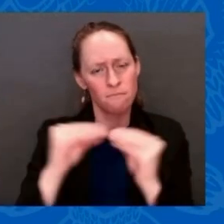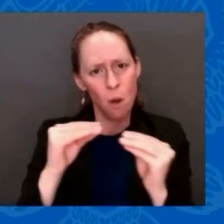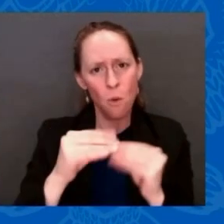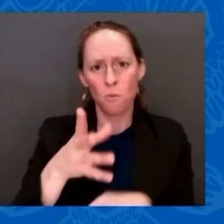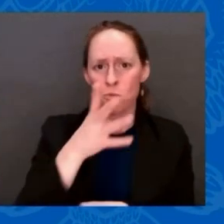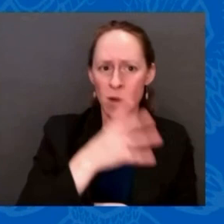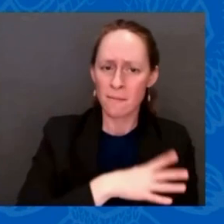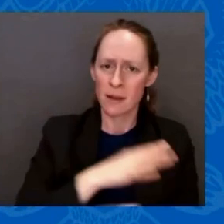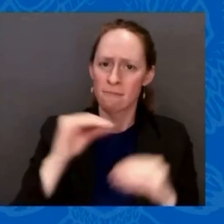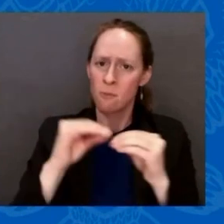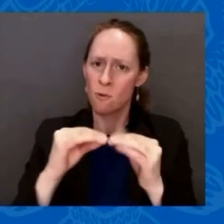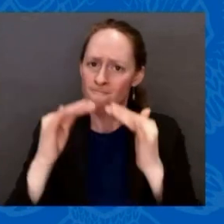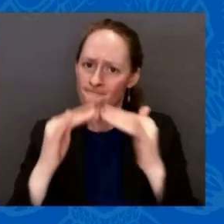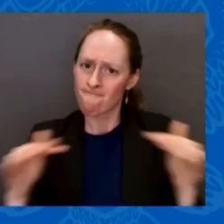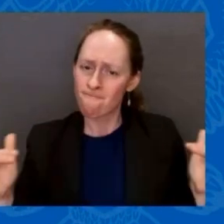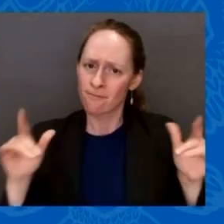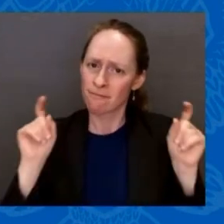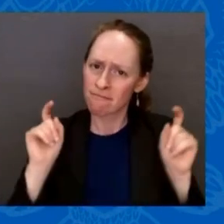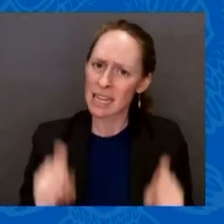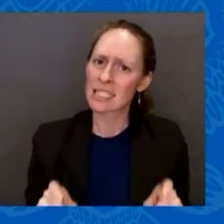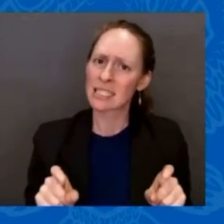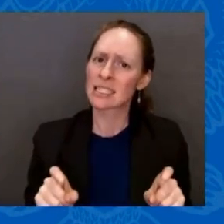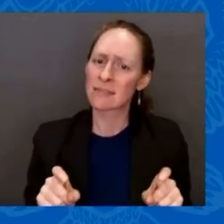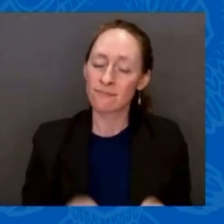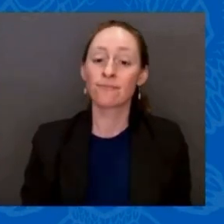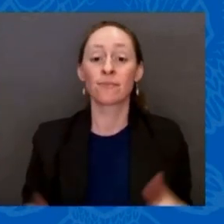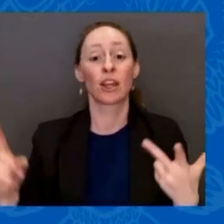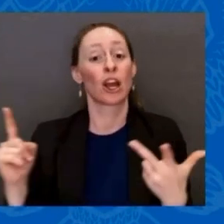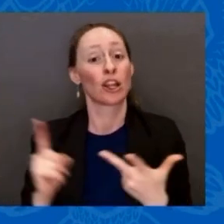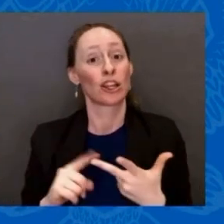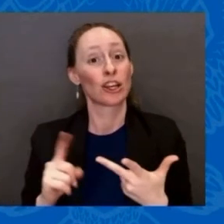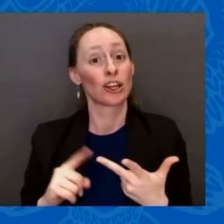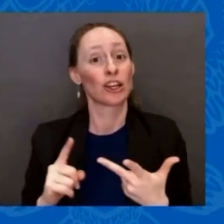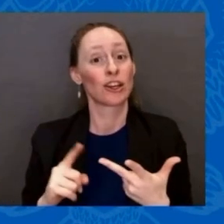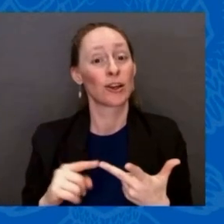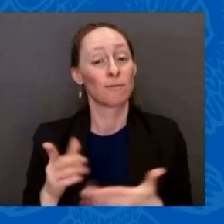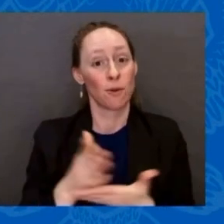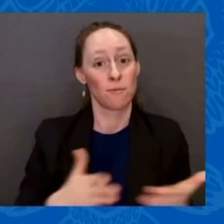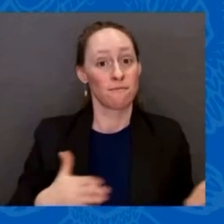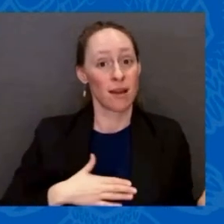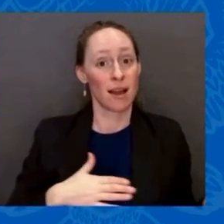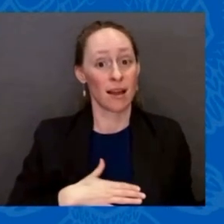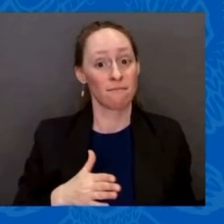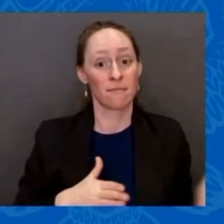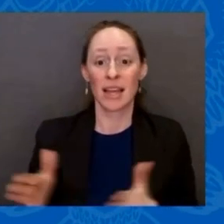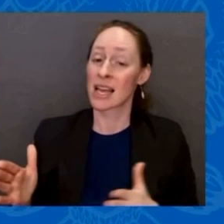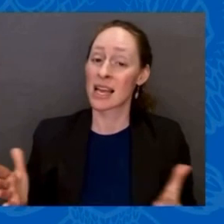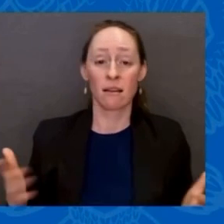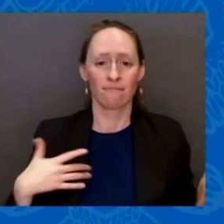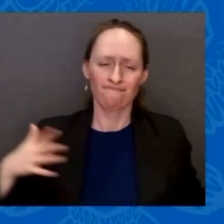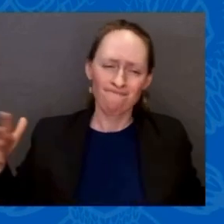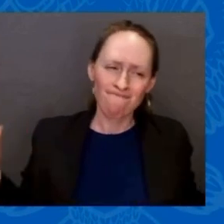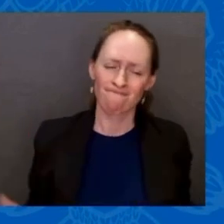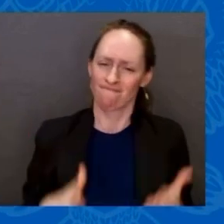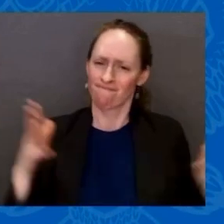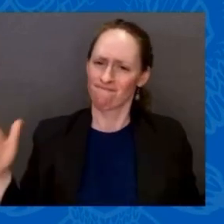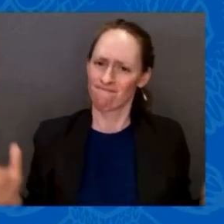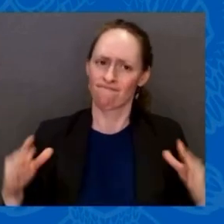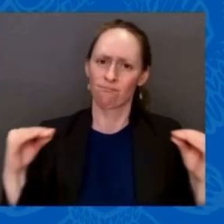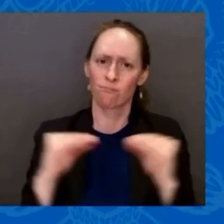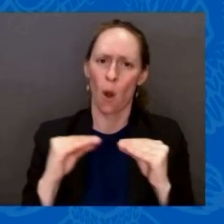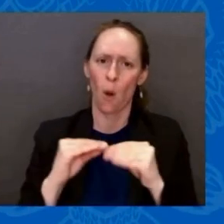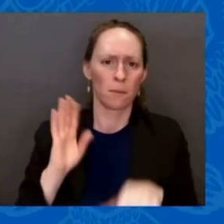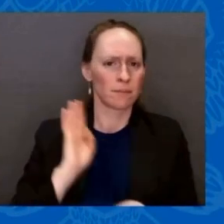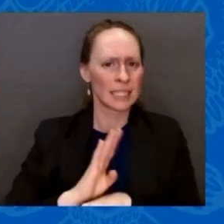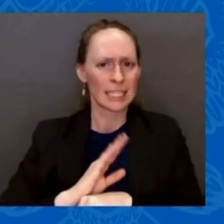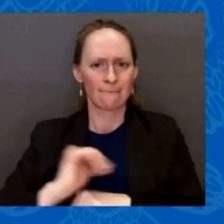competition. Because when companies have to compete on a level playing field, they have to work harder to attract customers and recruit and retrain